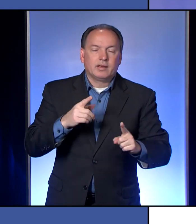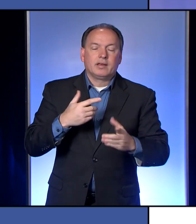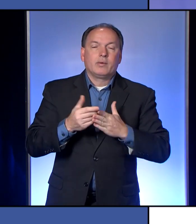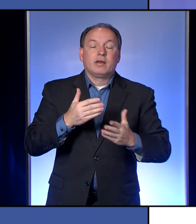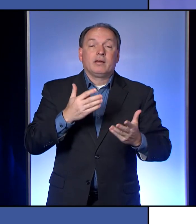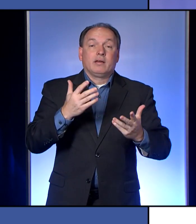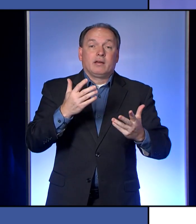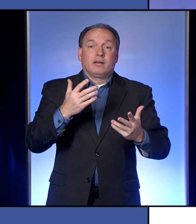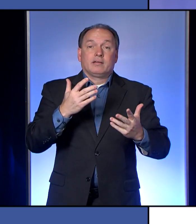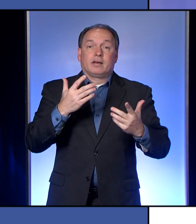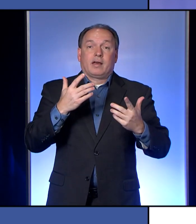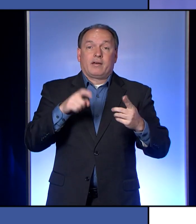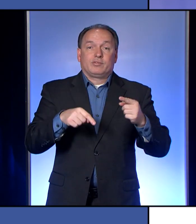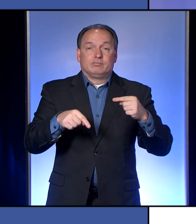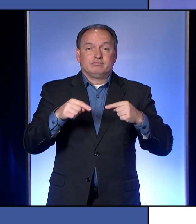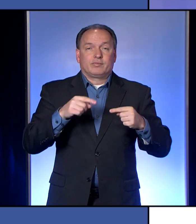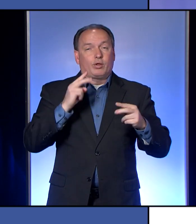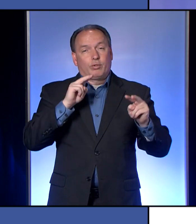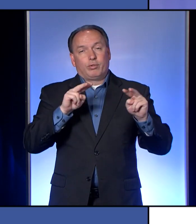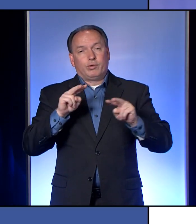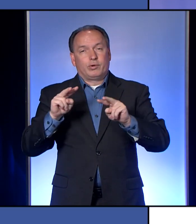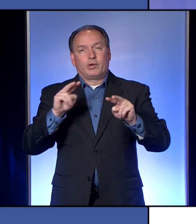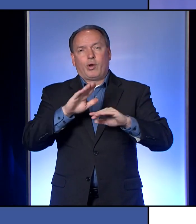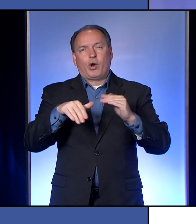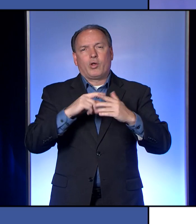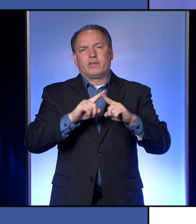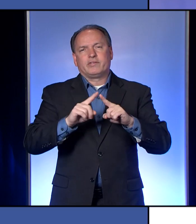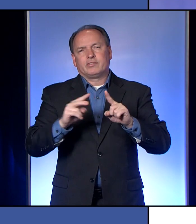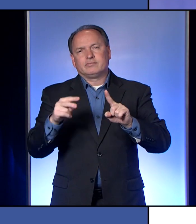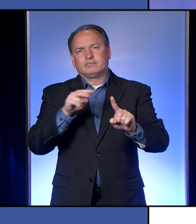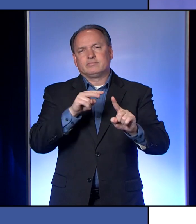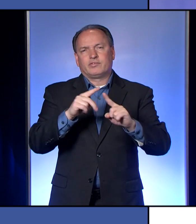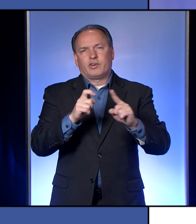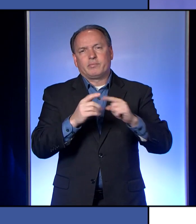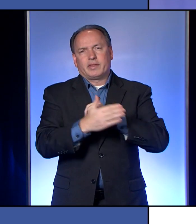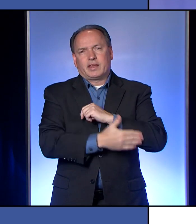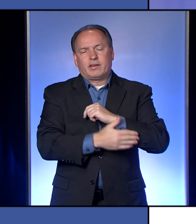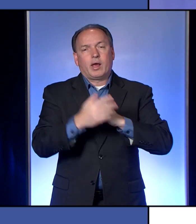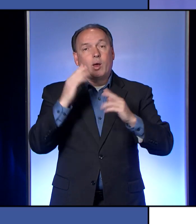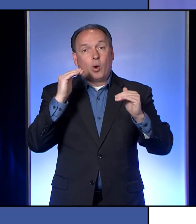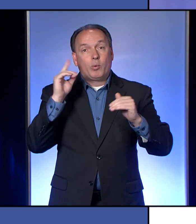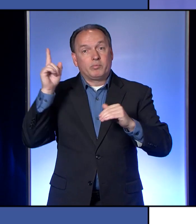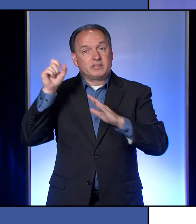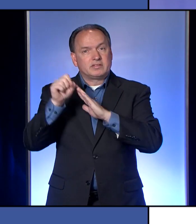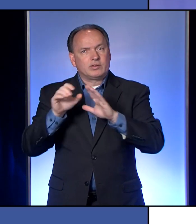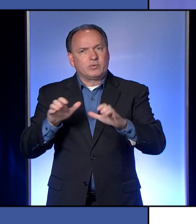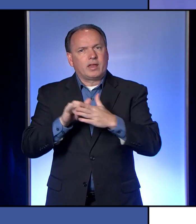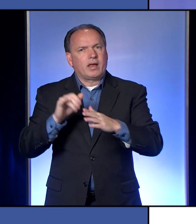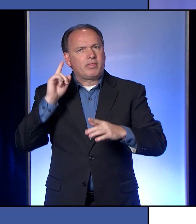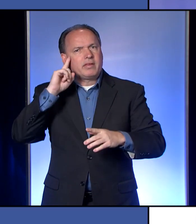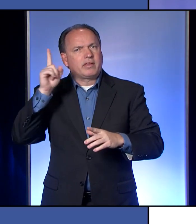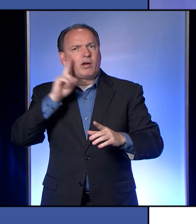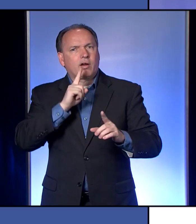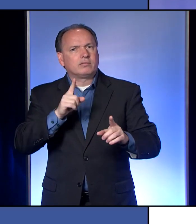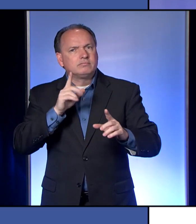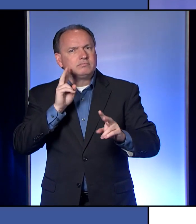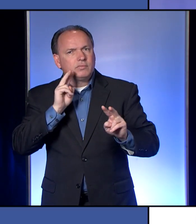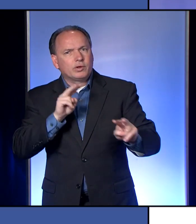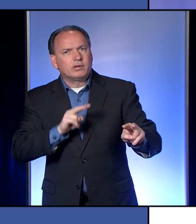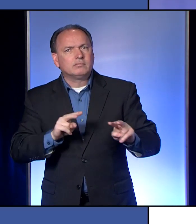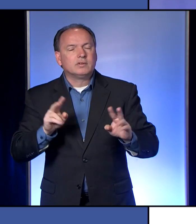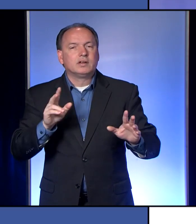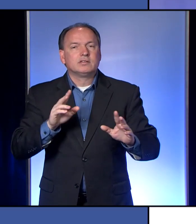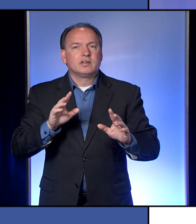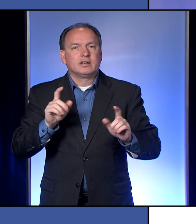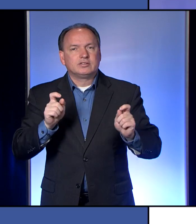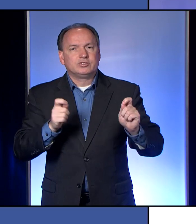that's why you have to look at all the different factors from a county, and I hope the state is doing that, and I think that they are, as they look at moving